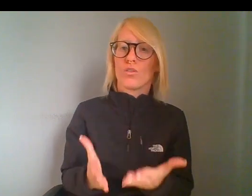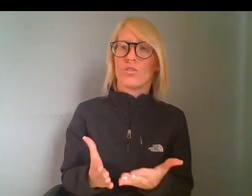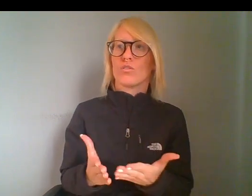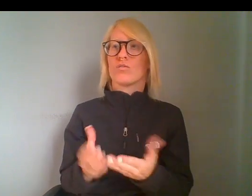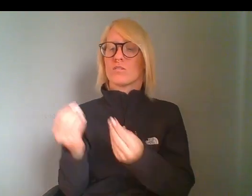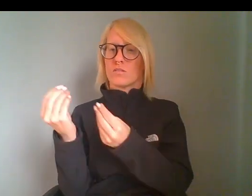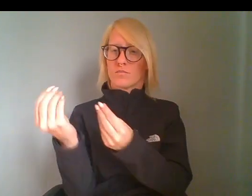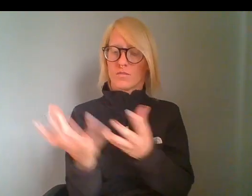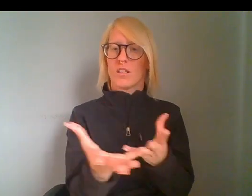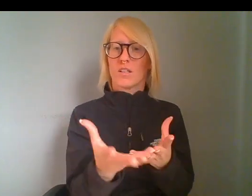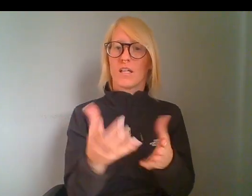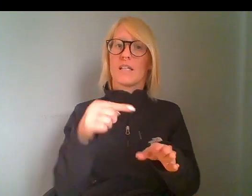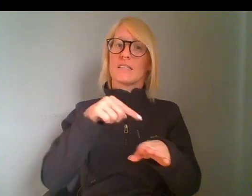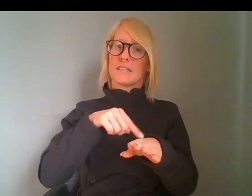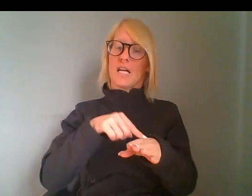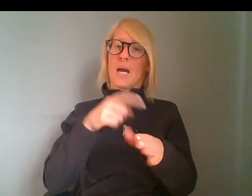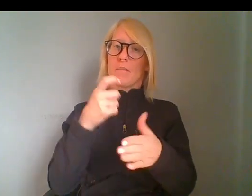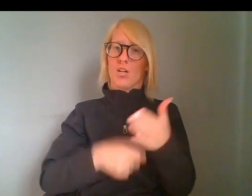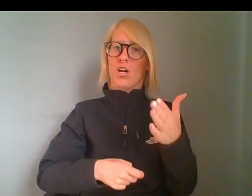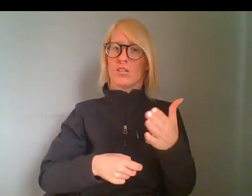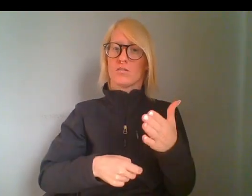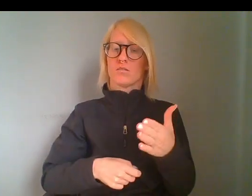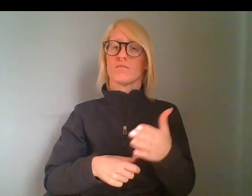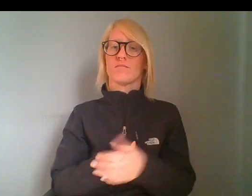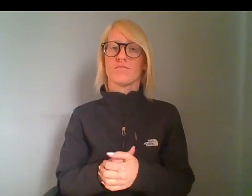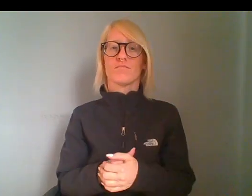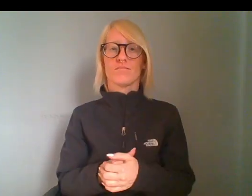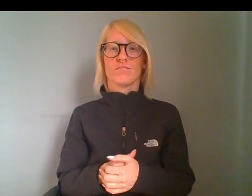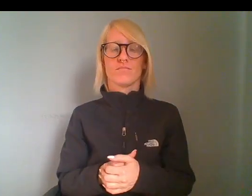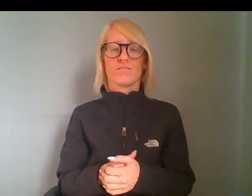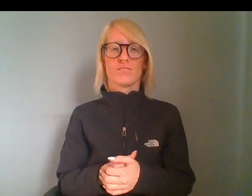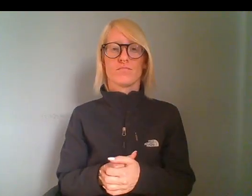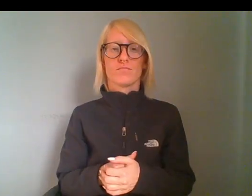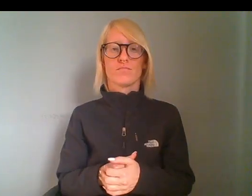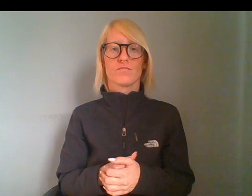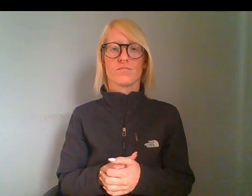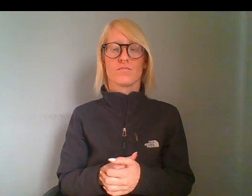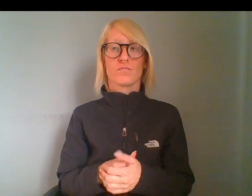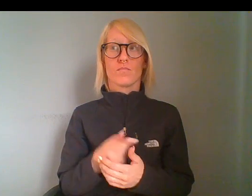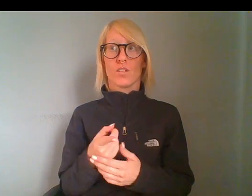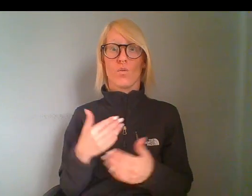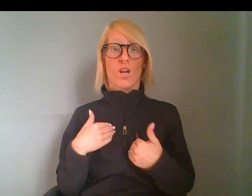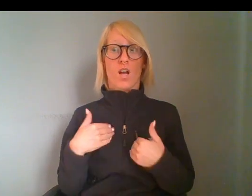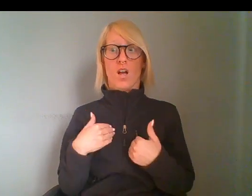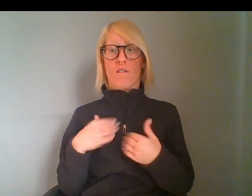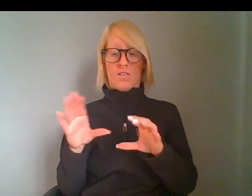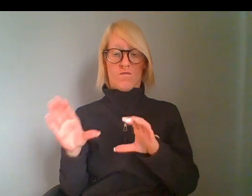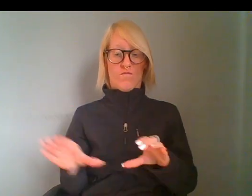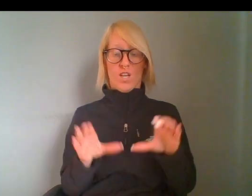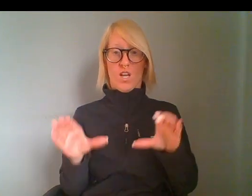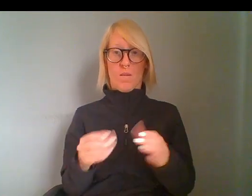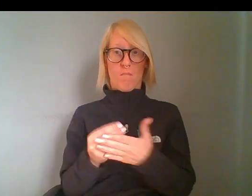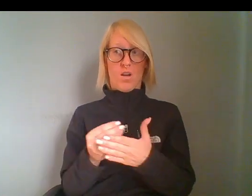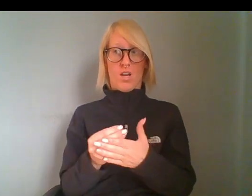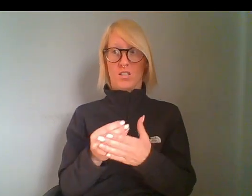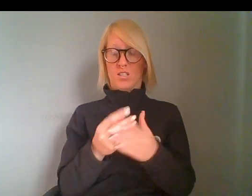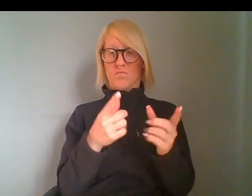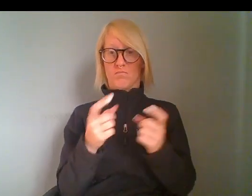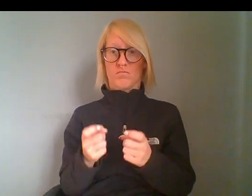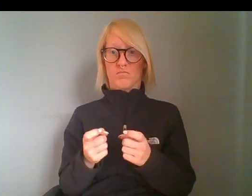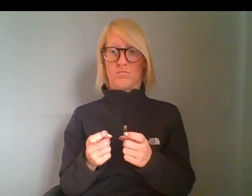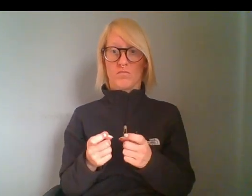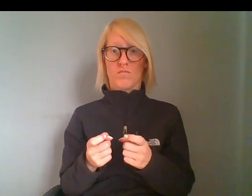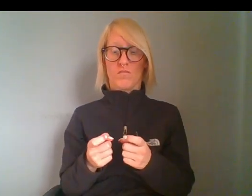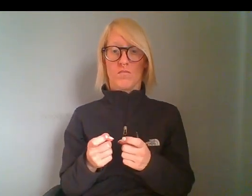monetary cost. And the event feature, if you have a fundraiser coming up and it's not an invite-only thing, you want to open